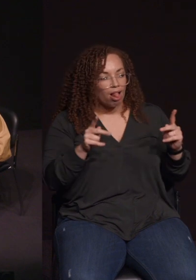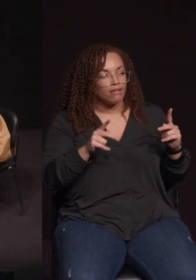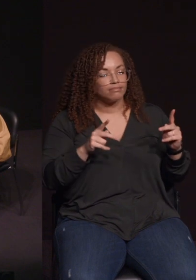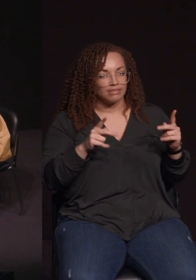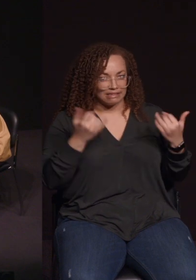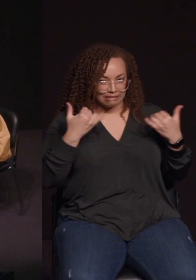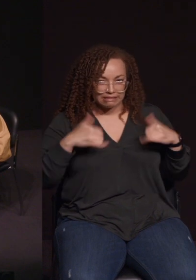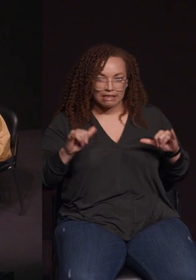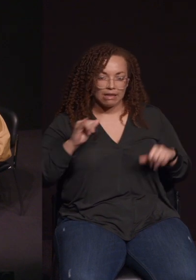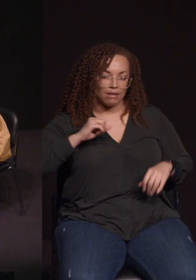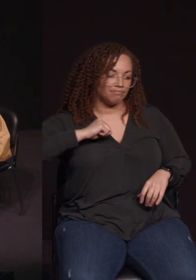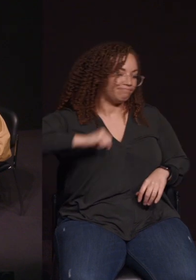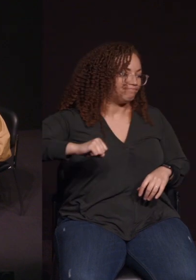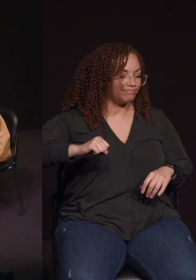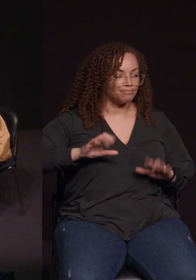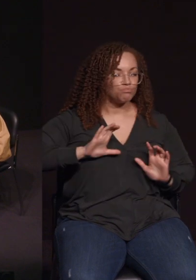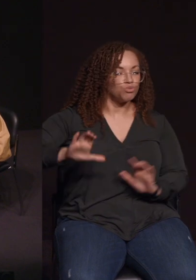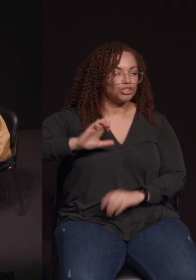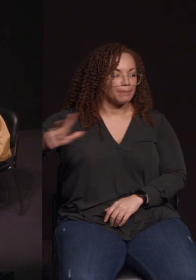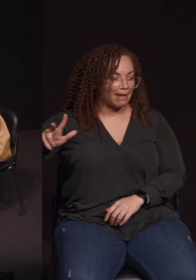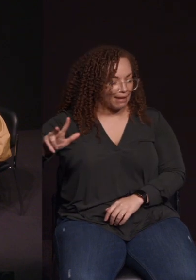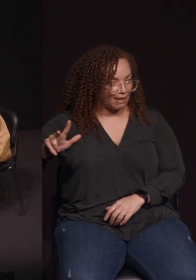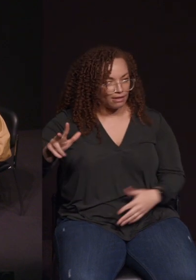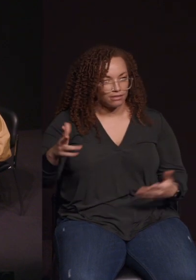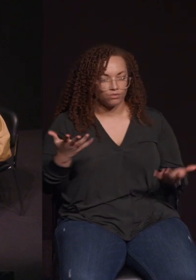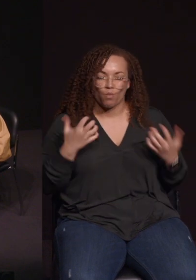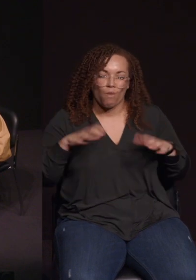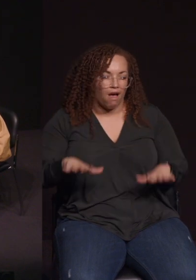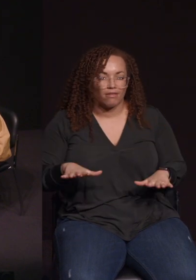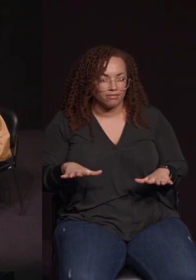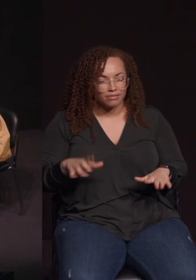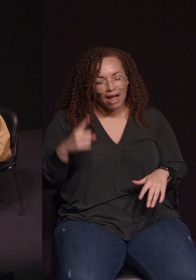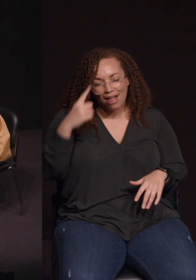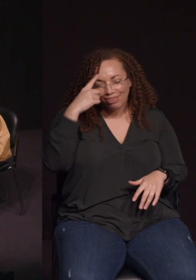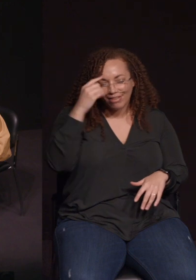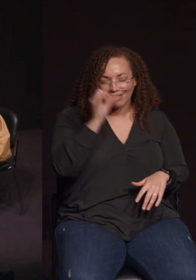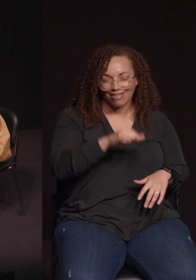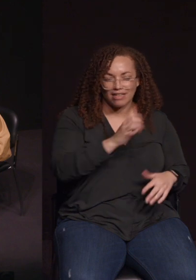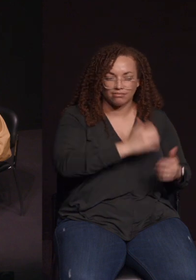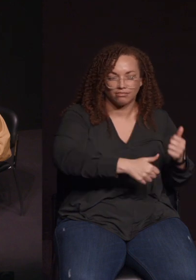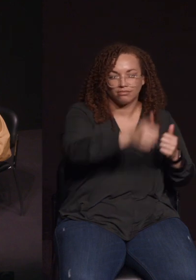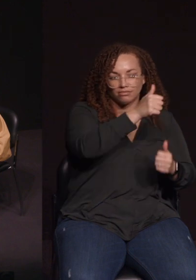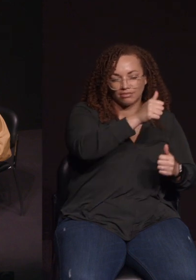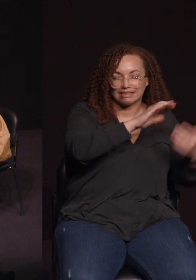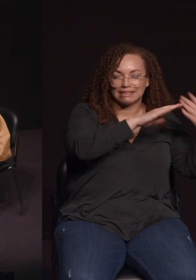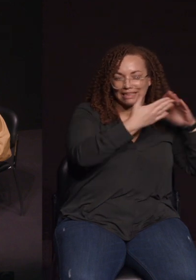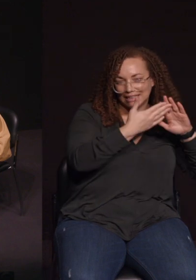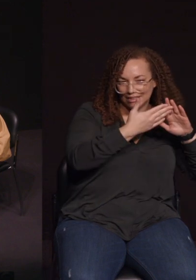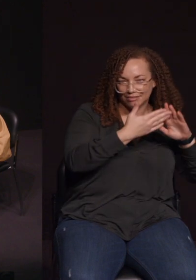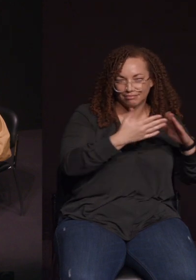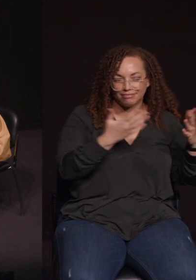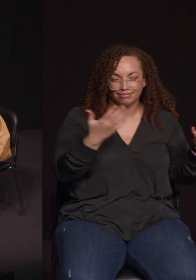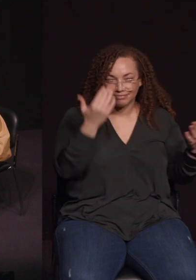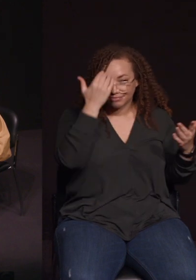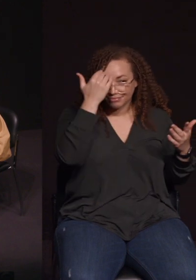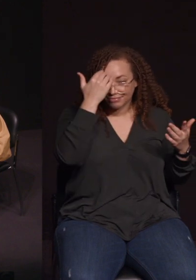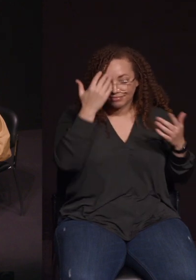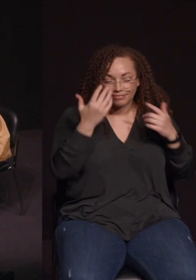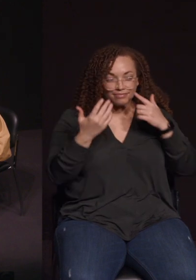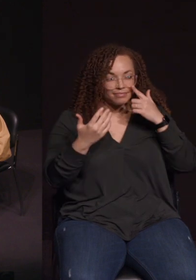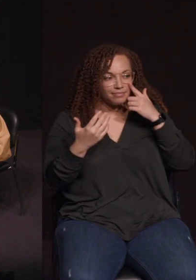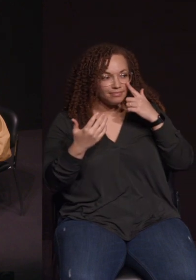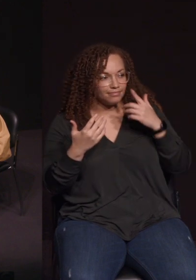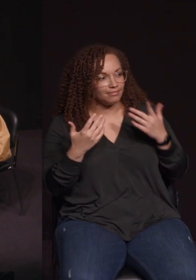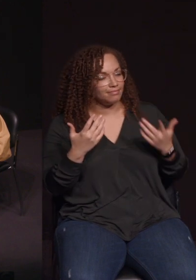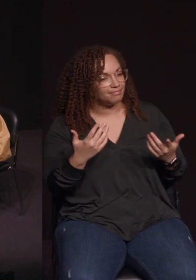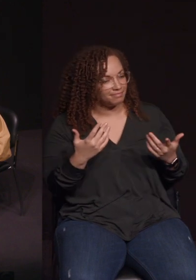from the city, like the current black mayor, Ella Jones, who say she's for the